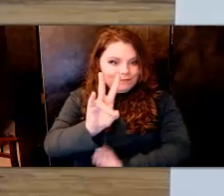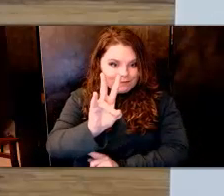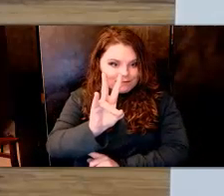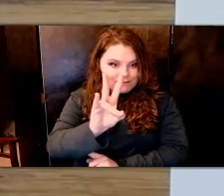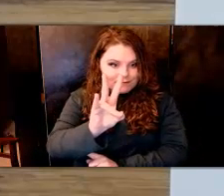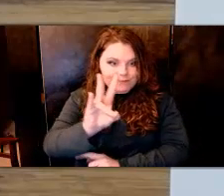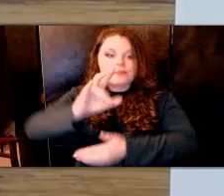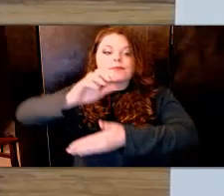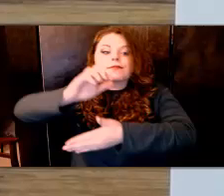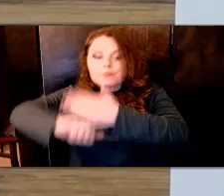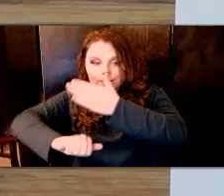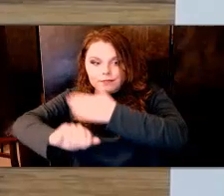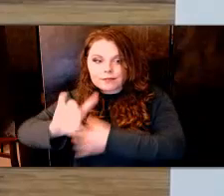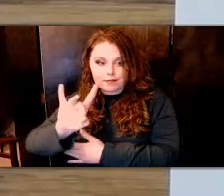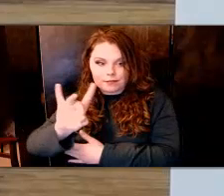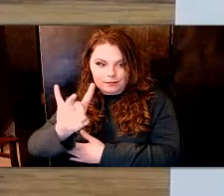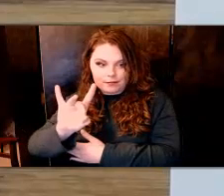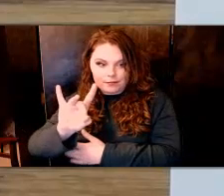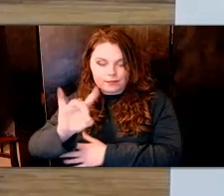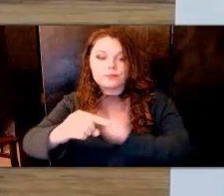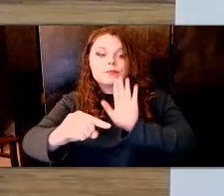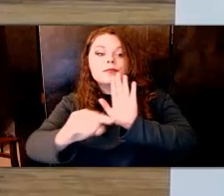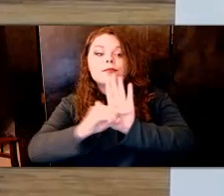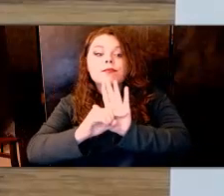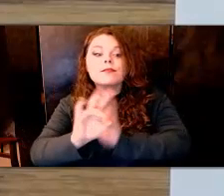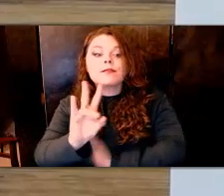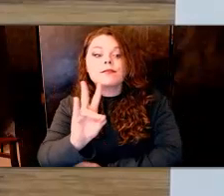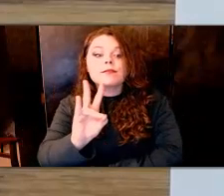8. So negative 7